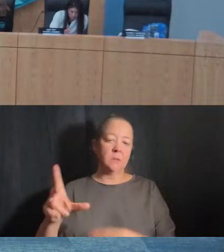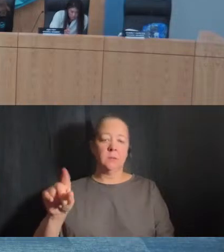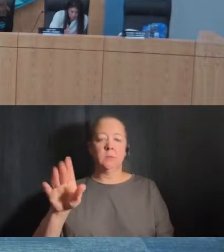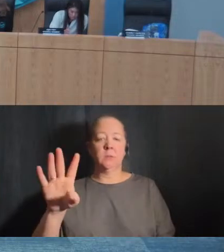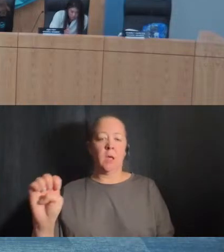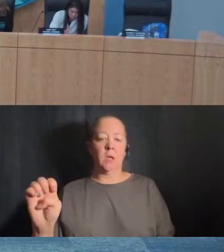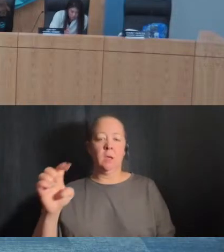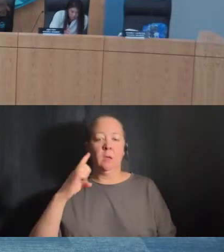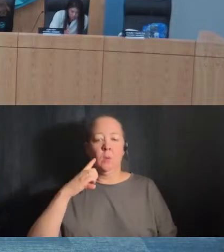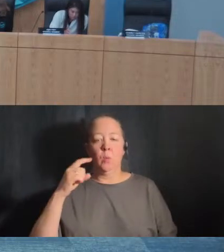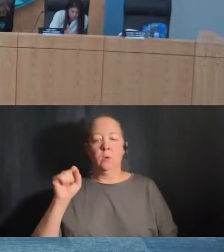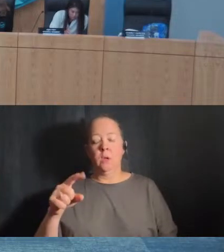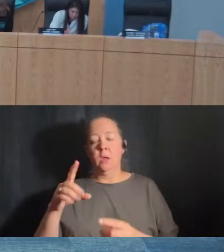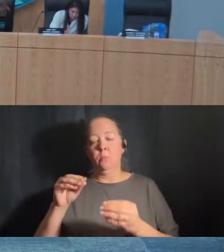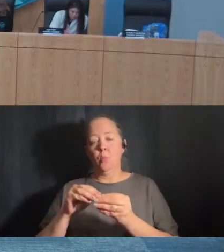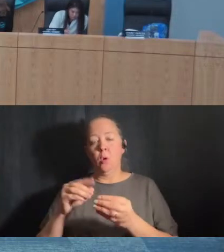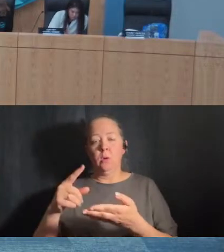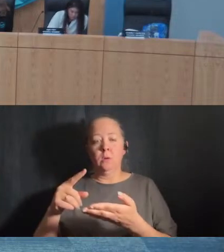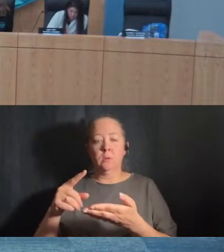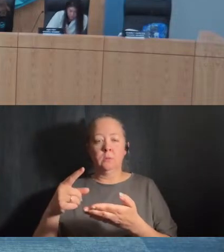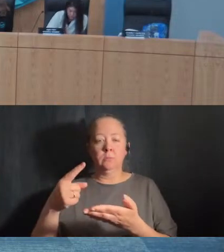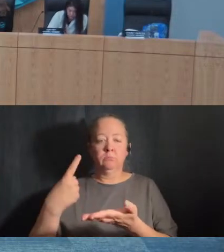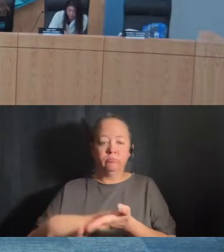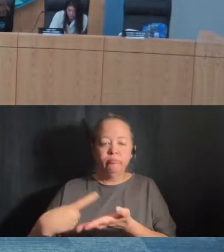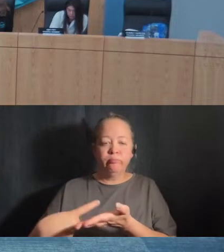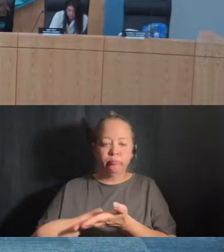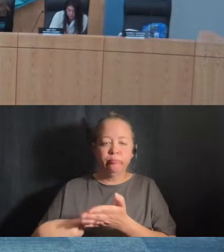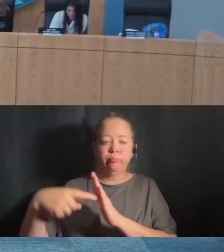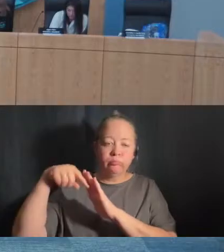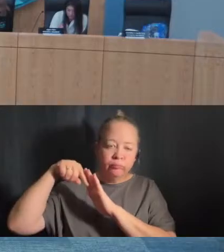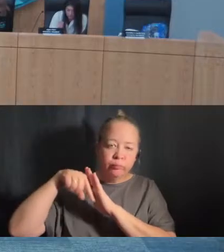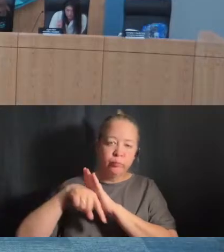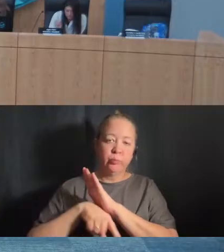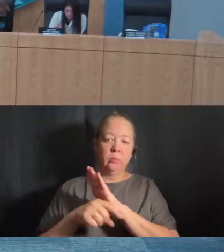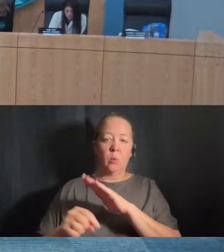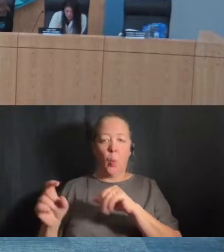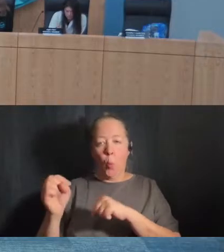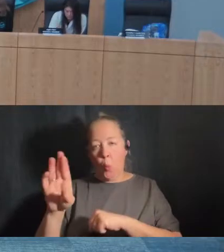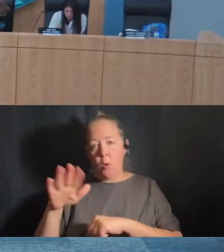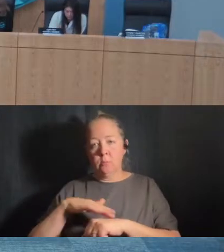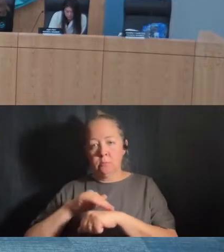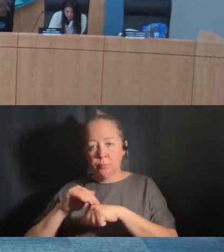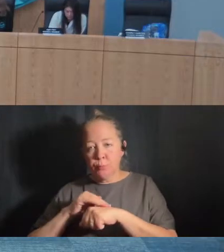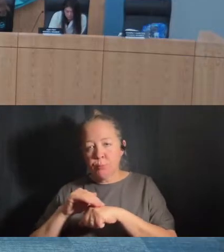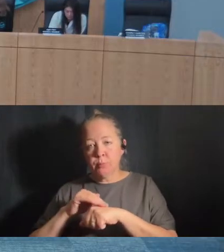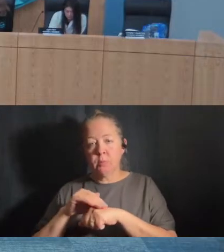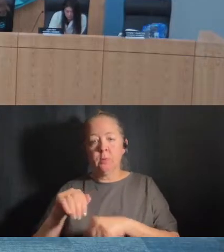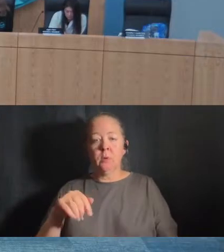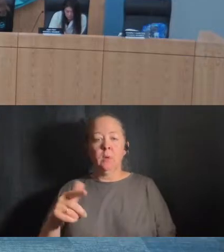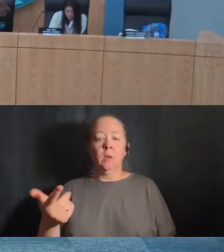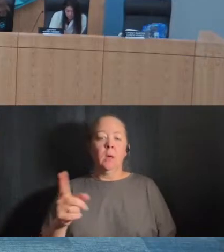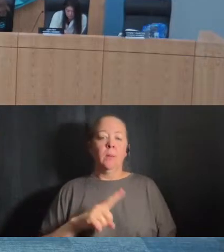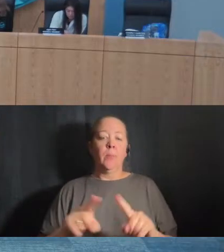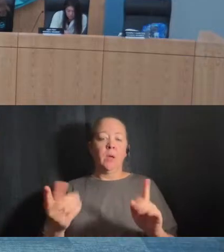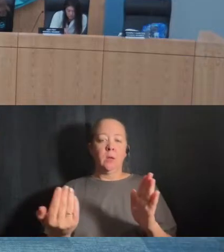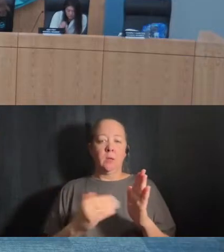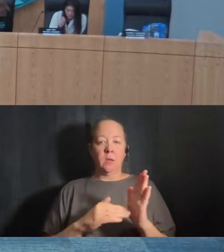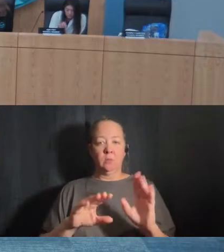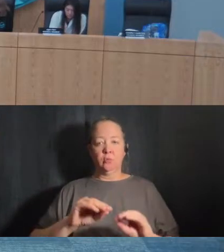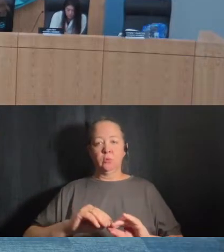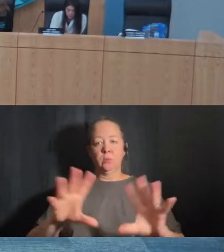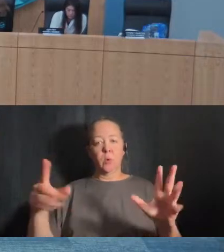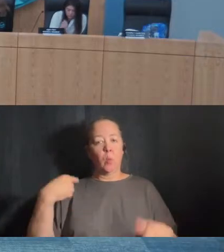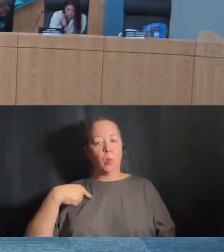detailed during that agenda item next Thursday as we want. But we have to, again, to the transparency point, we have to publish